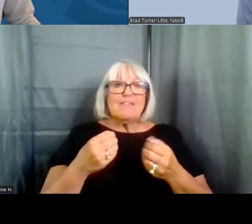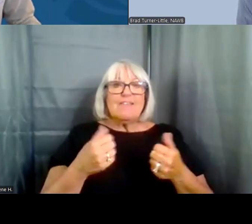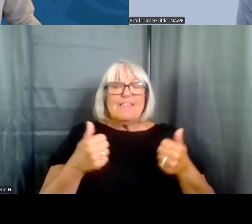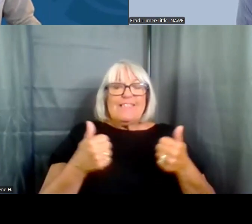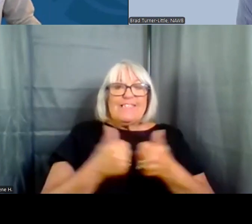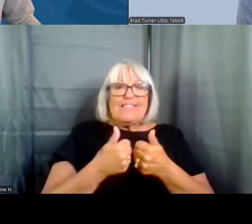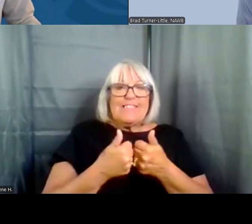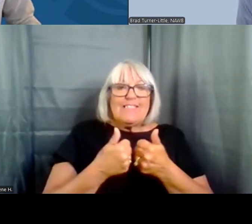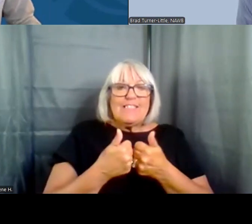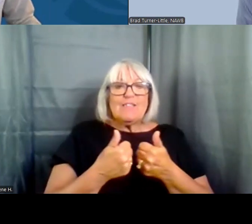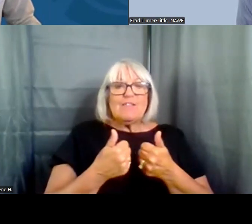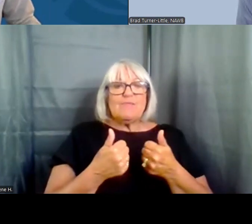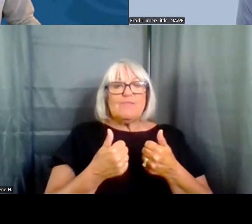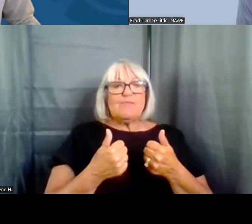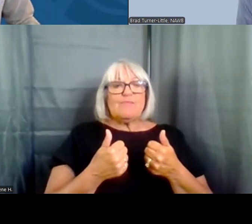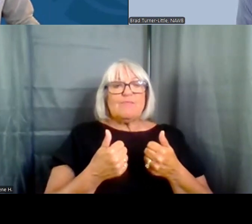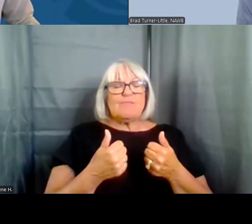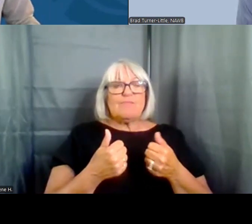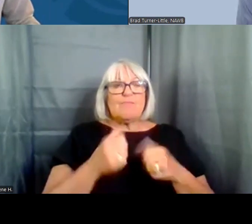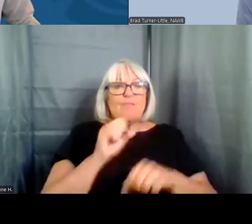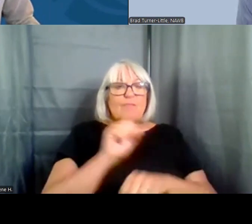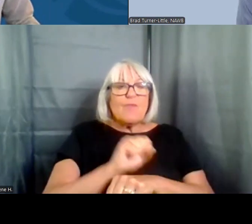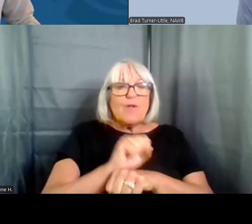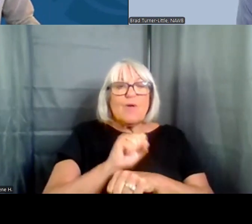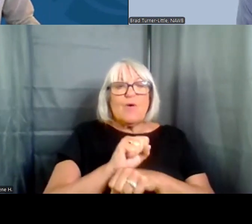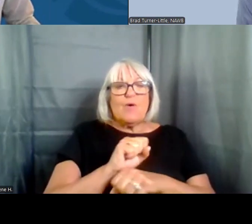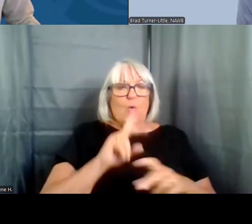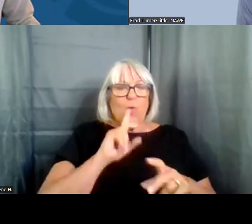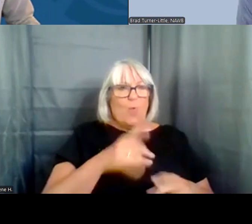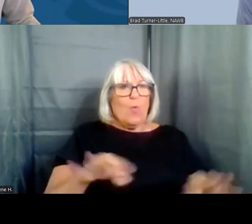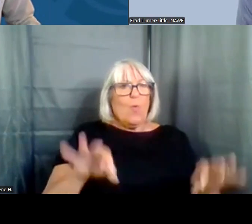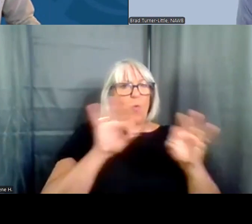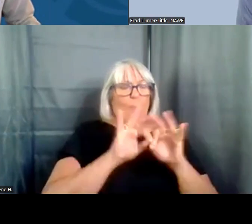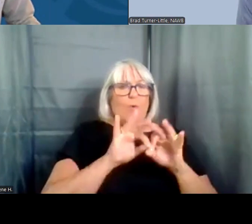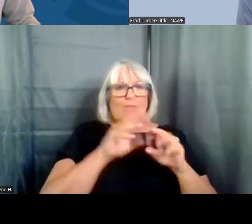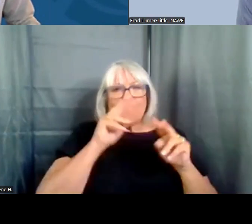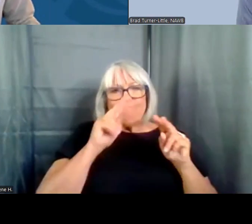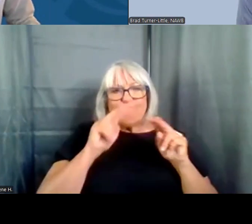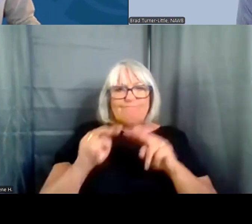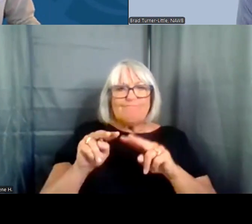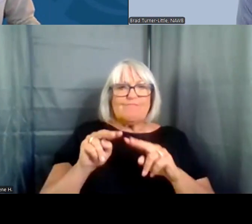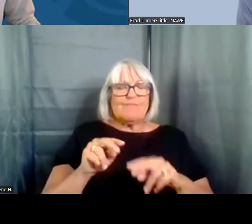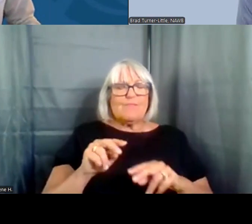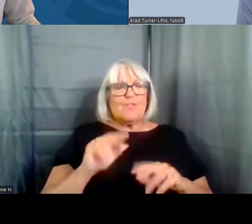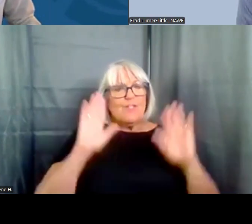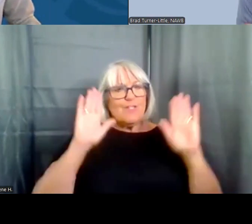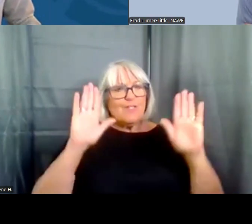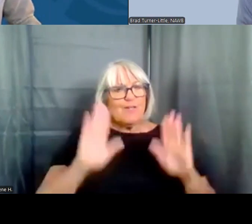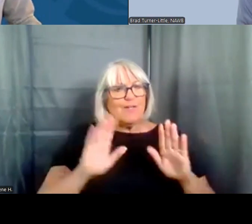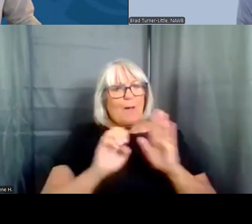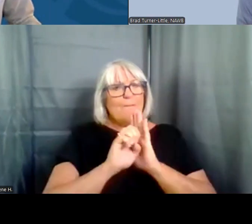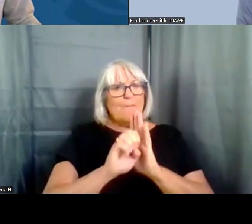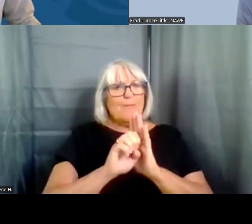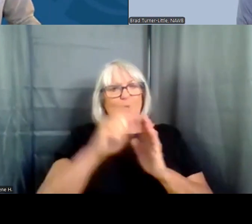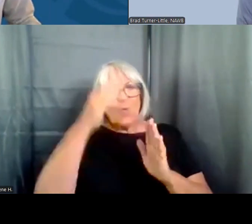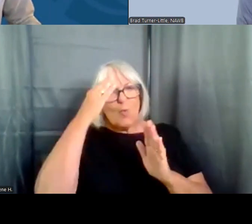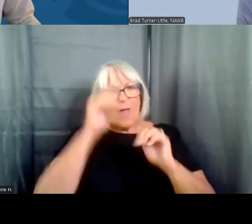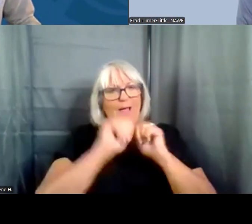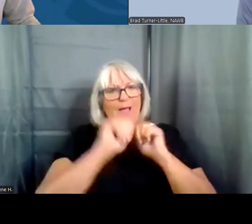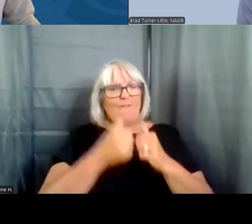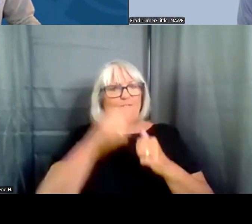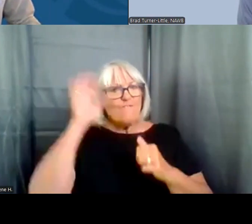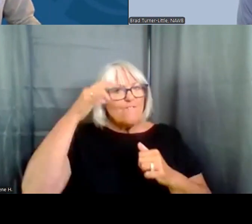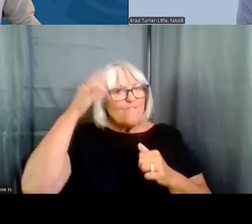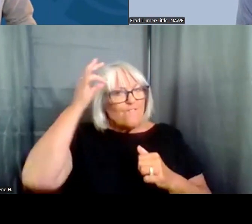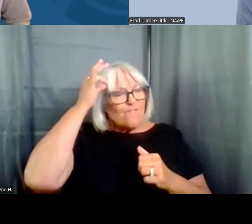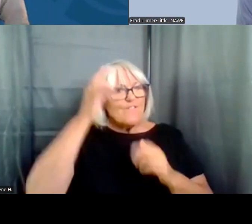is worth looking into if you're not familiar with it. It's just also a great example of how, you know, federal and state can work together that you don't always see so often. The only other very